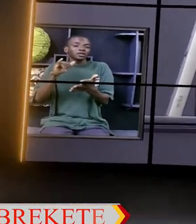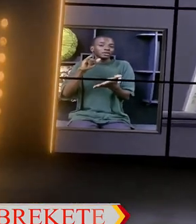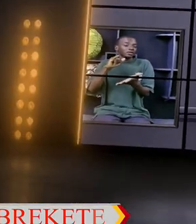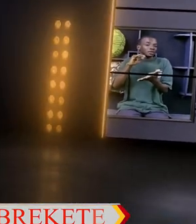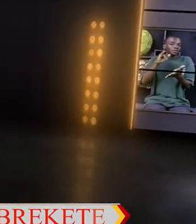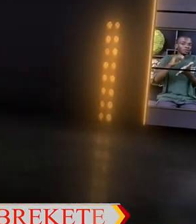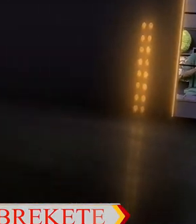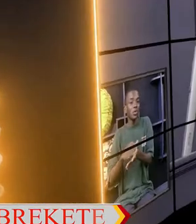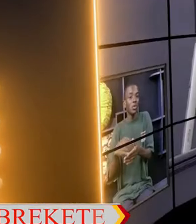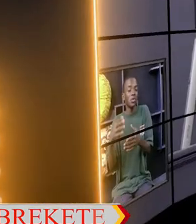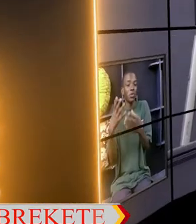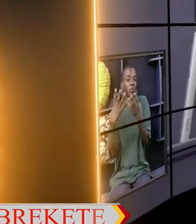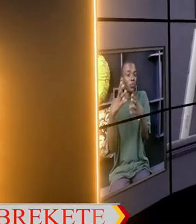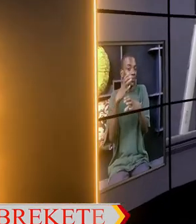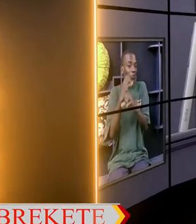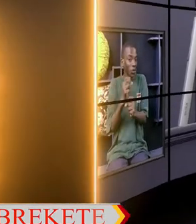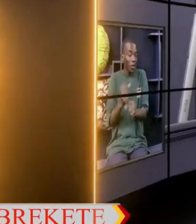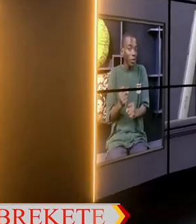n